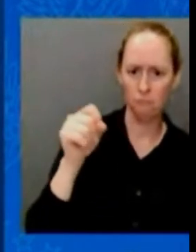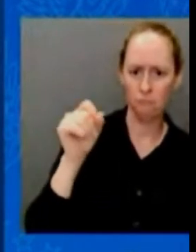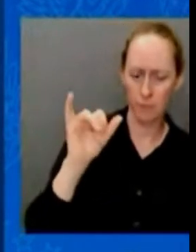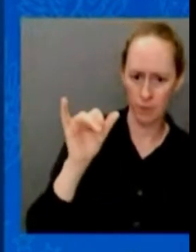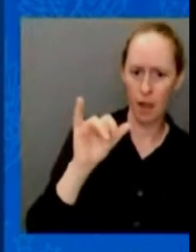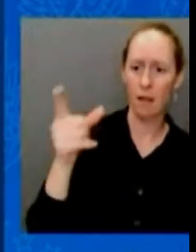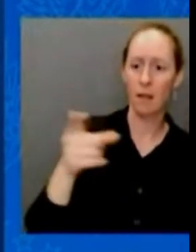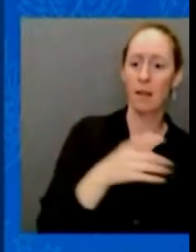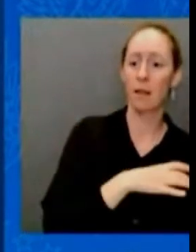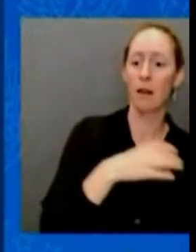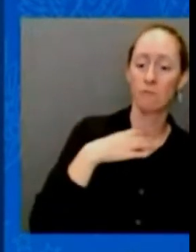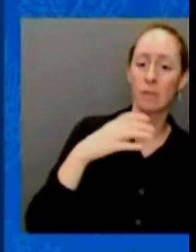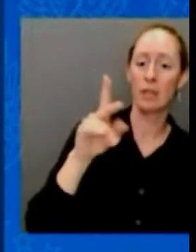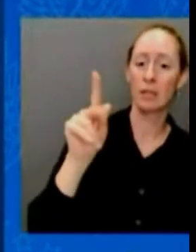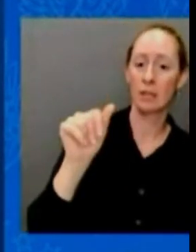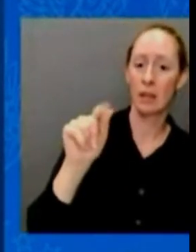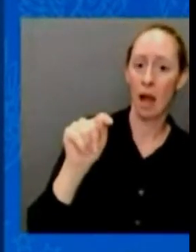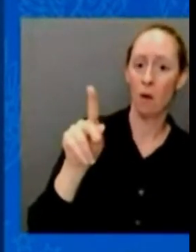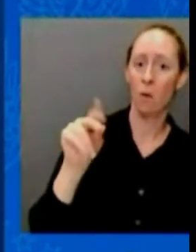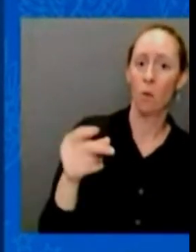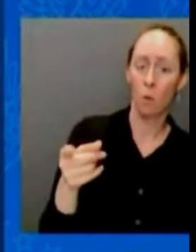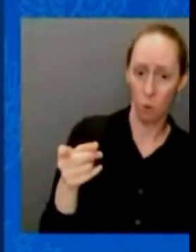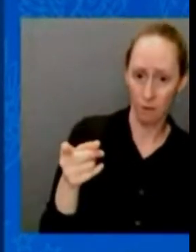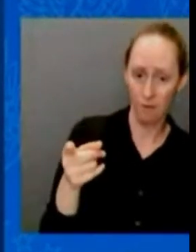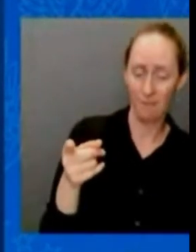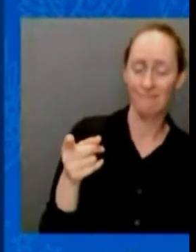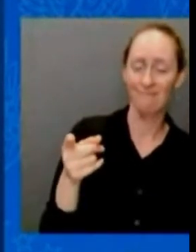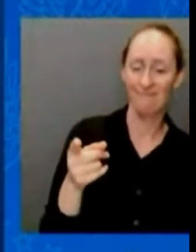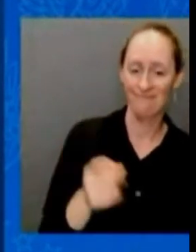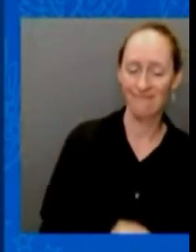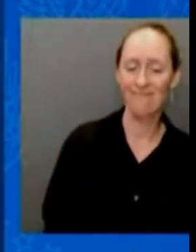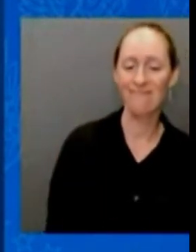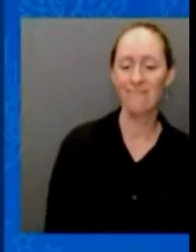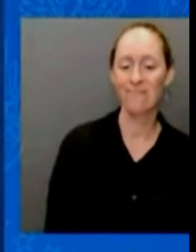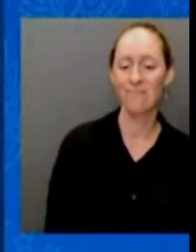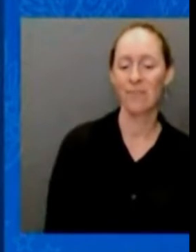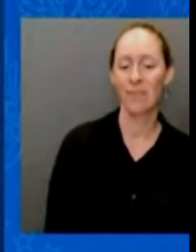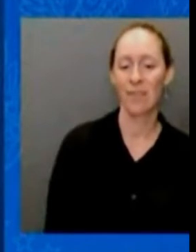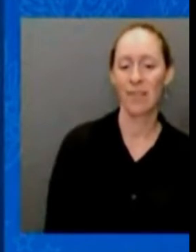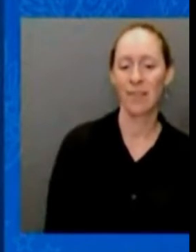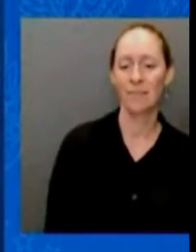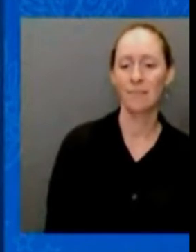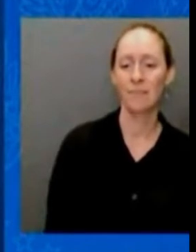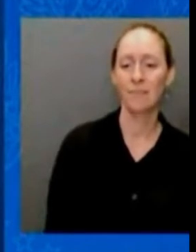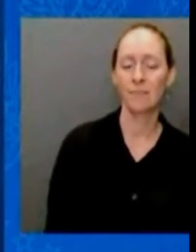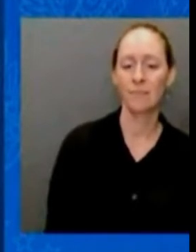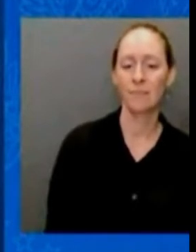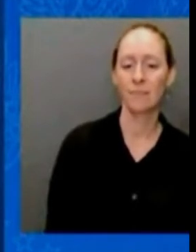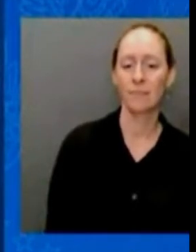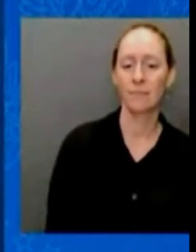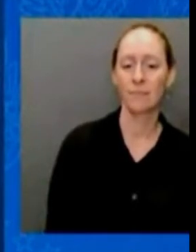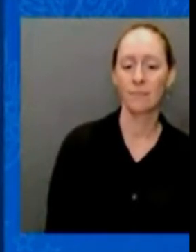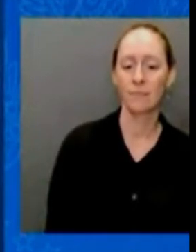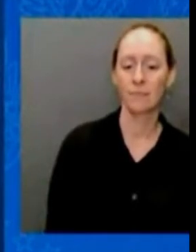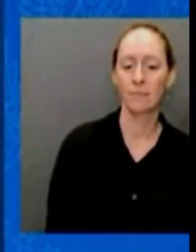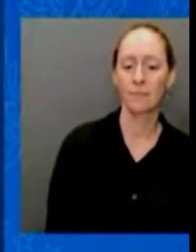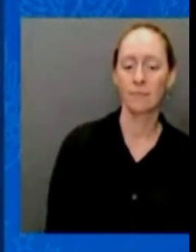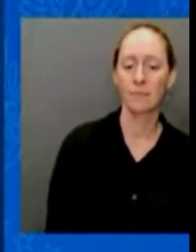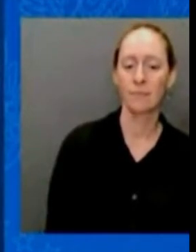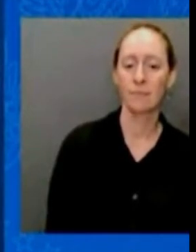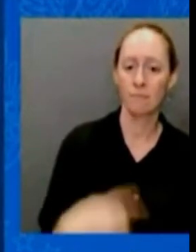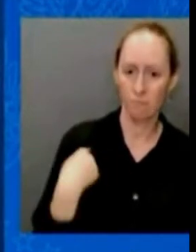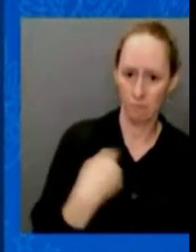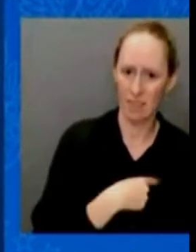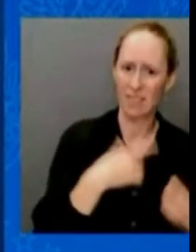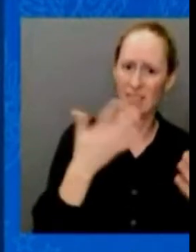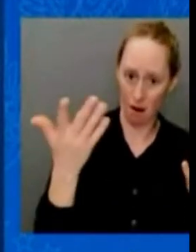mistake about it. It was only because there was a Democratic majority in the Senate, in the House, and a